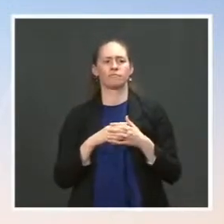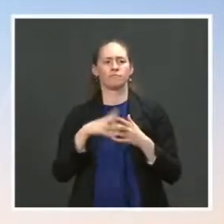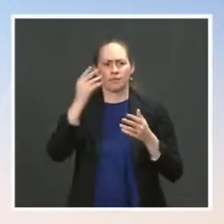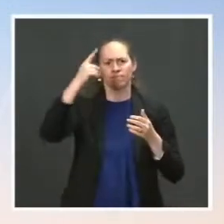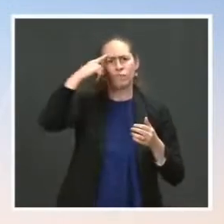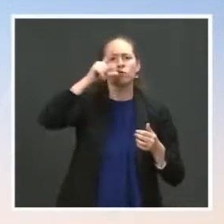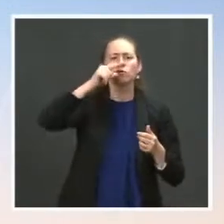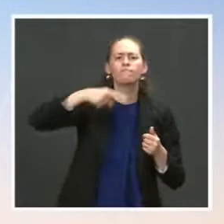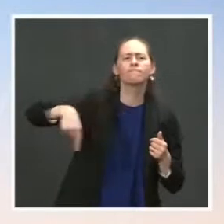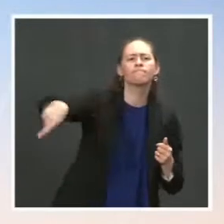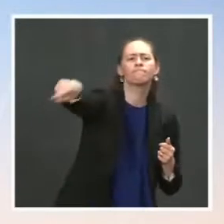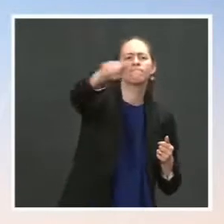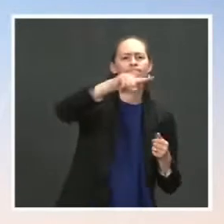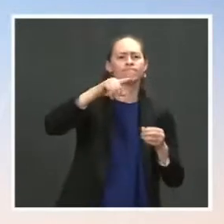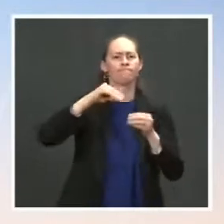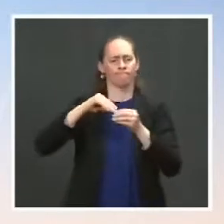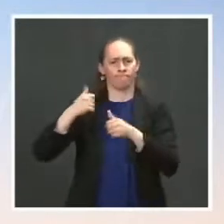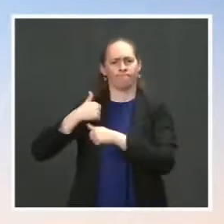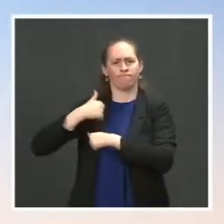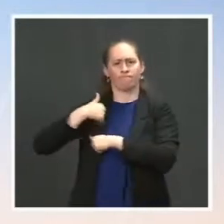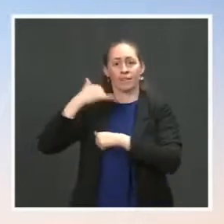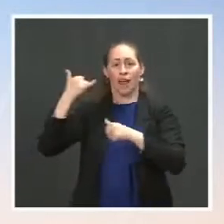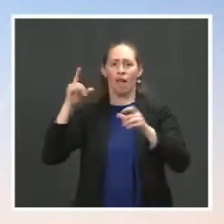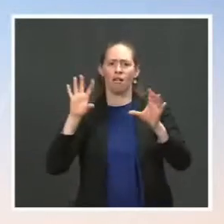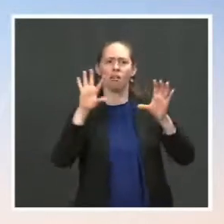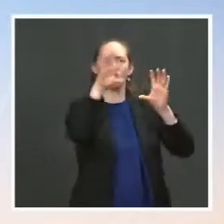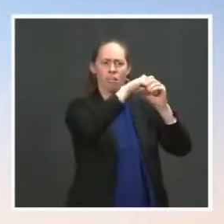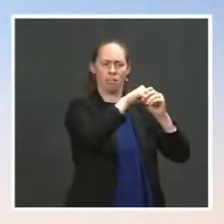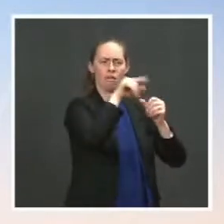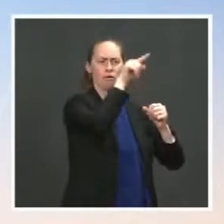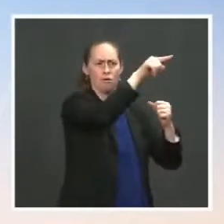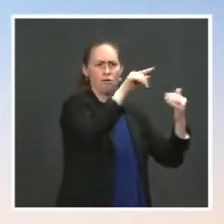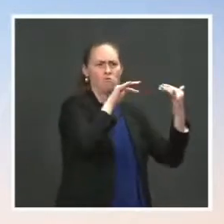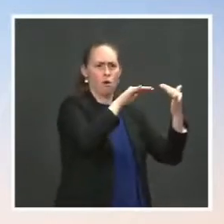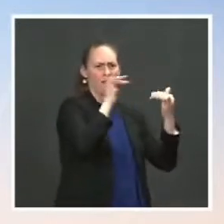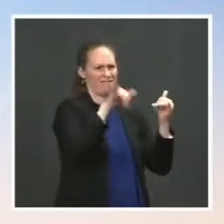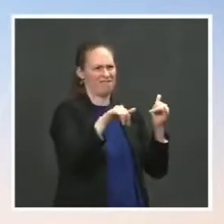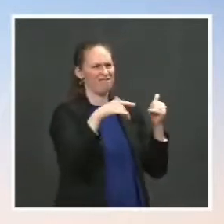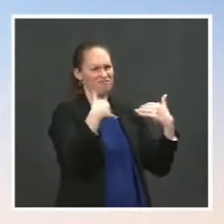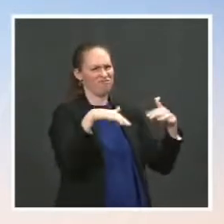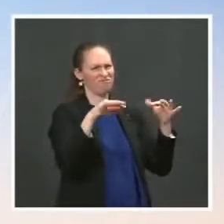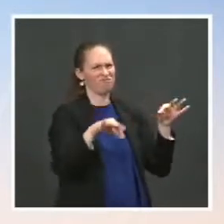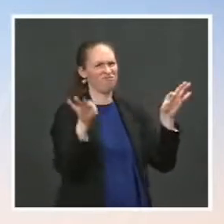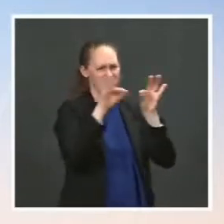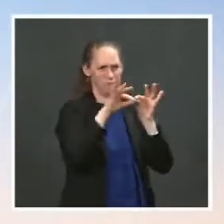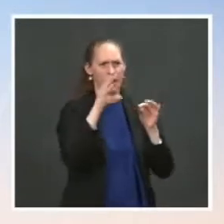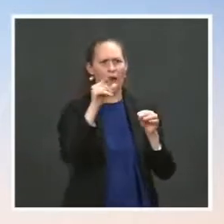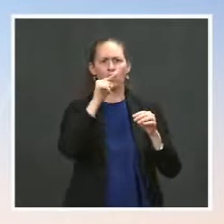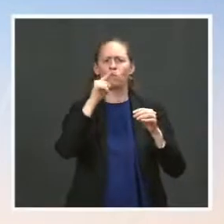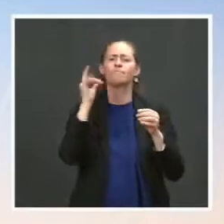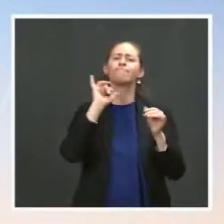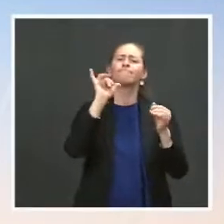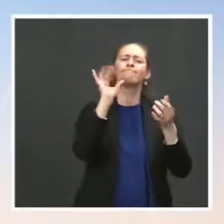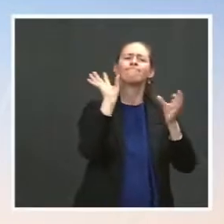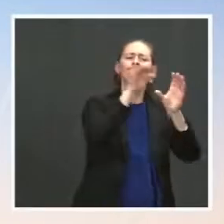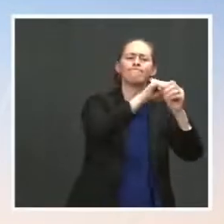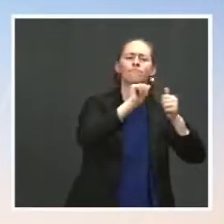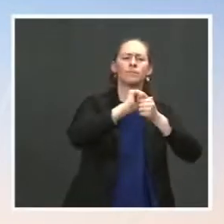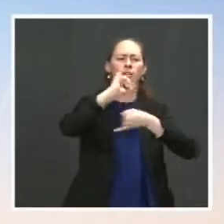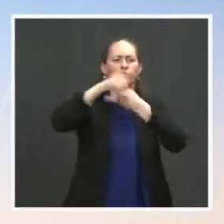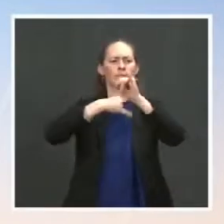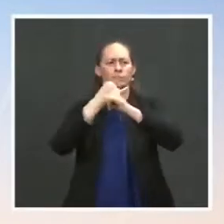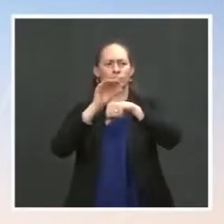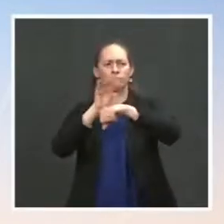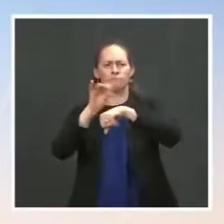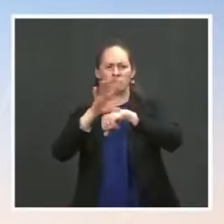security is grounded in the administration's interim national security guidance. But again, there will be a full budget later this spring that